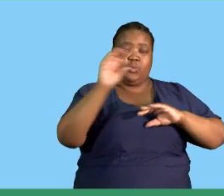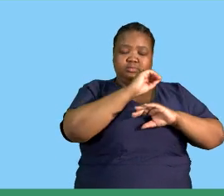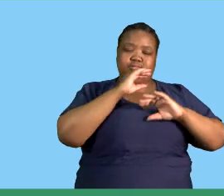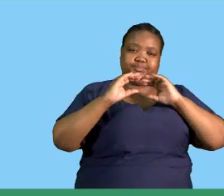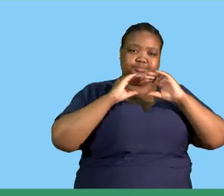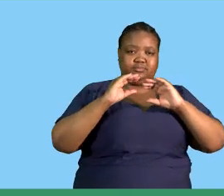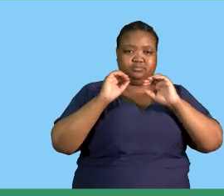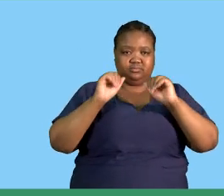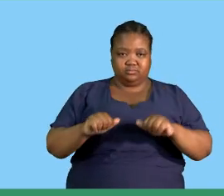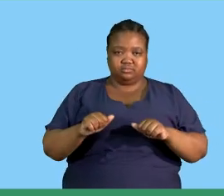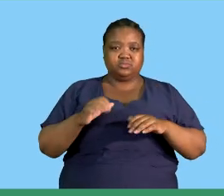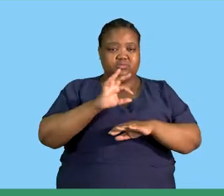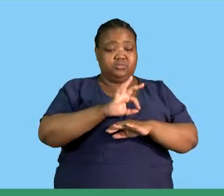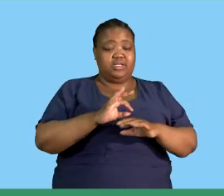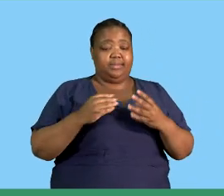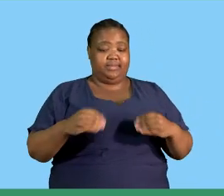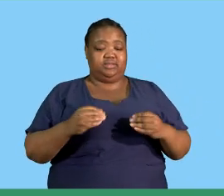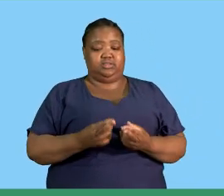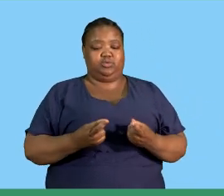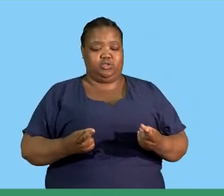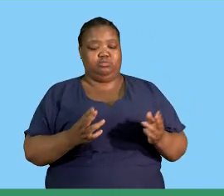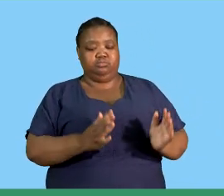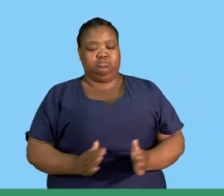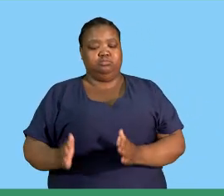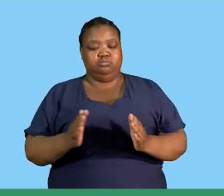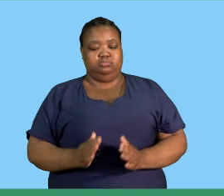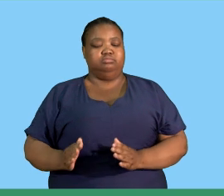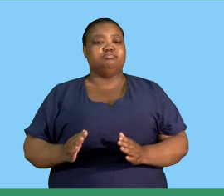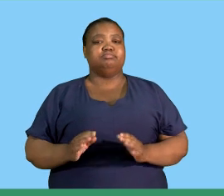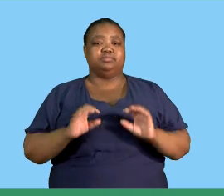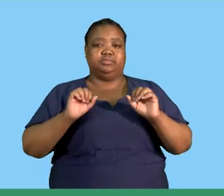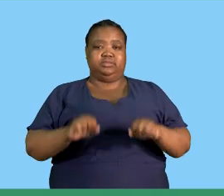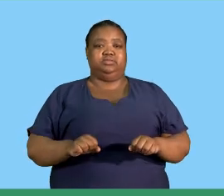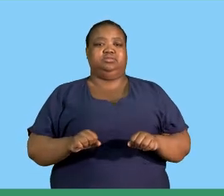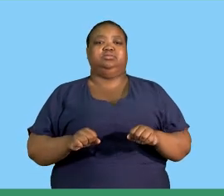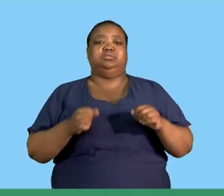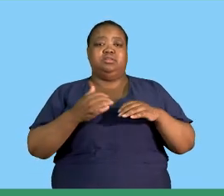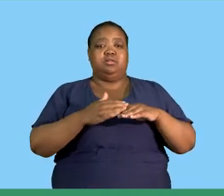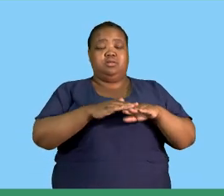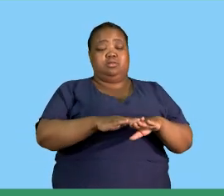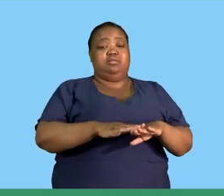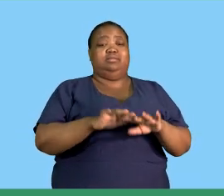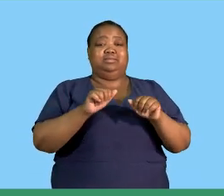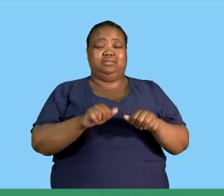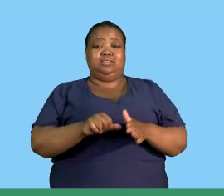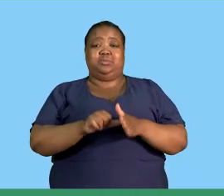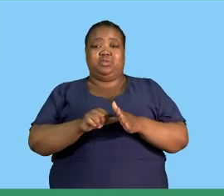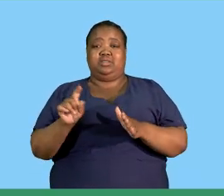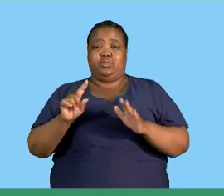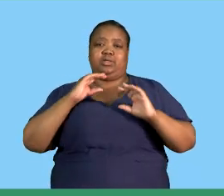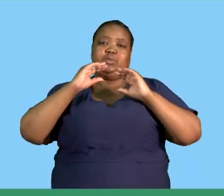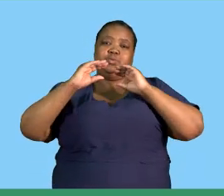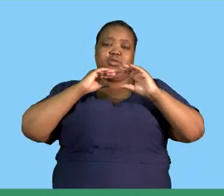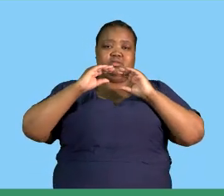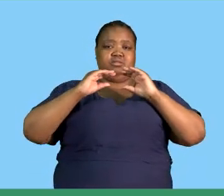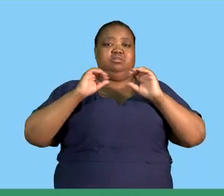to all stakeholders, by organizing the business's resources, and by motivating the staff. So you're implementing or you're